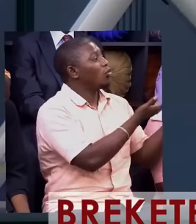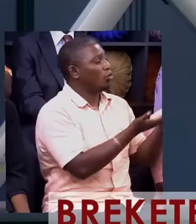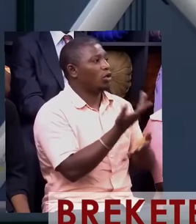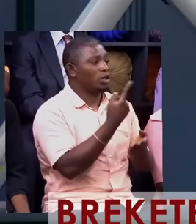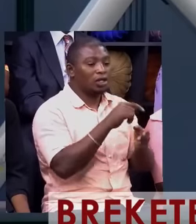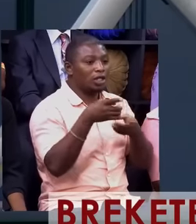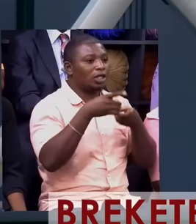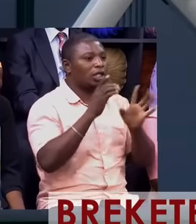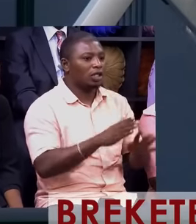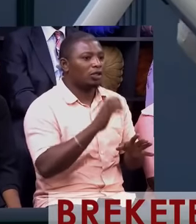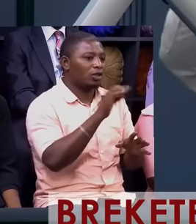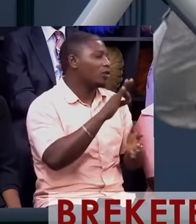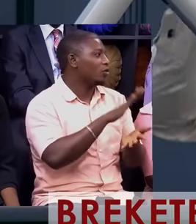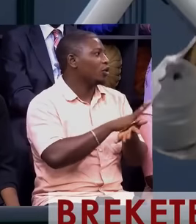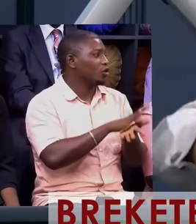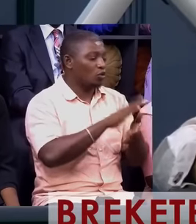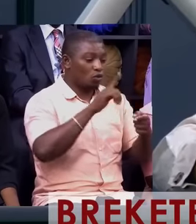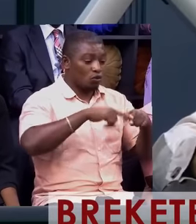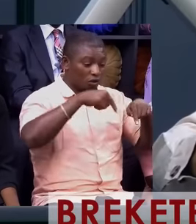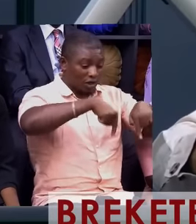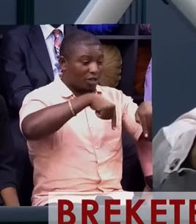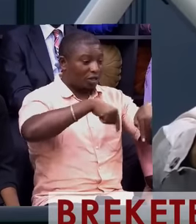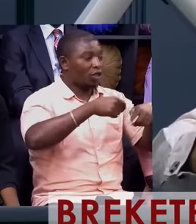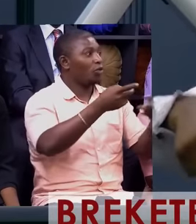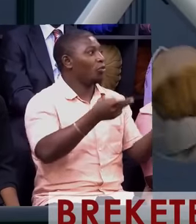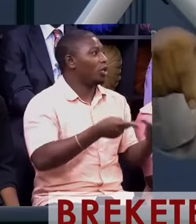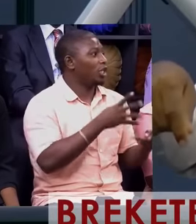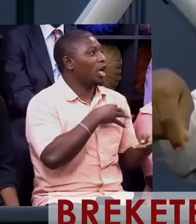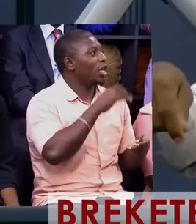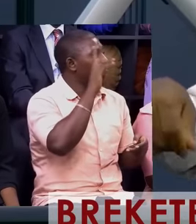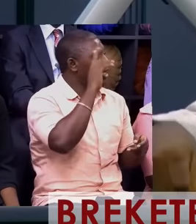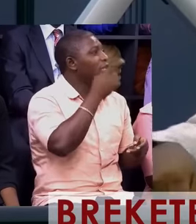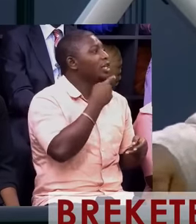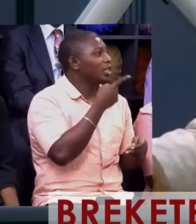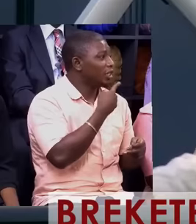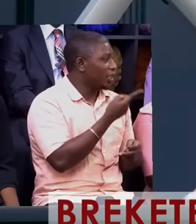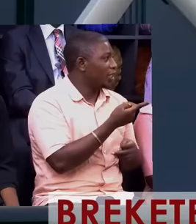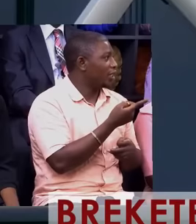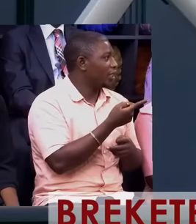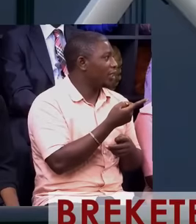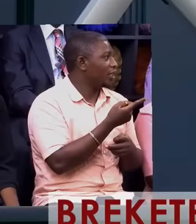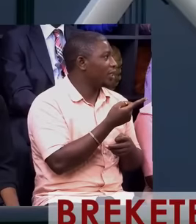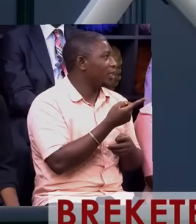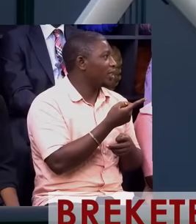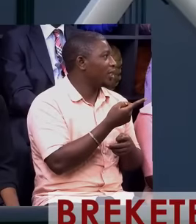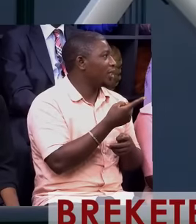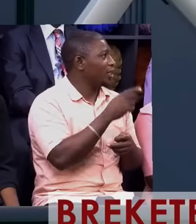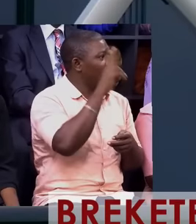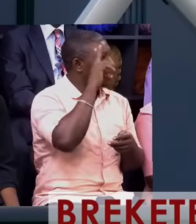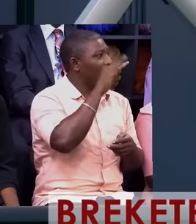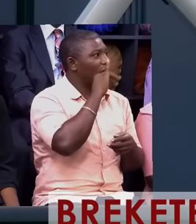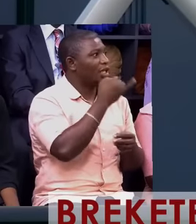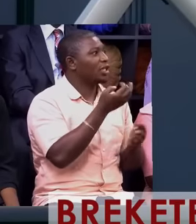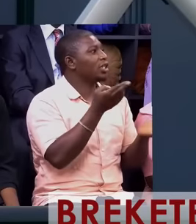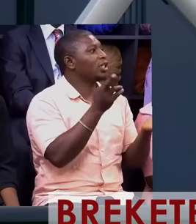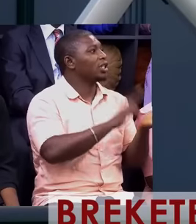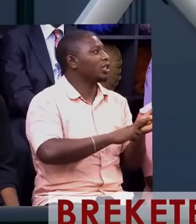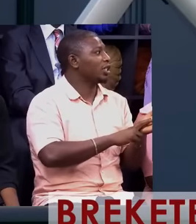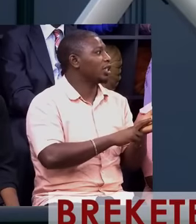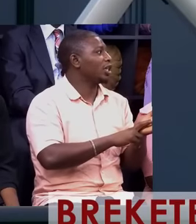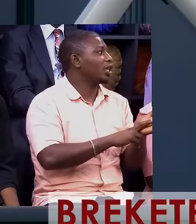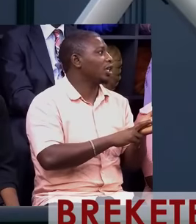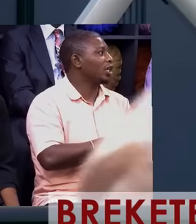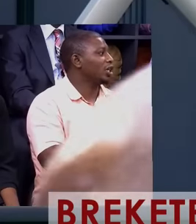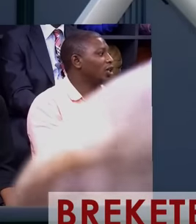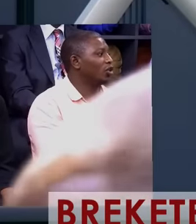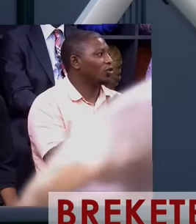director of the school director of the school to this place and he said he he is registered with company company and